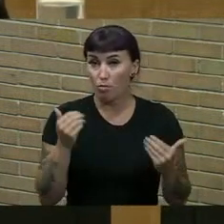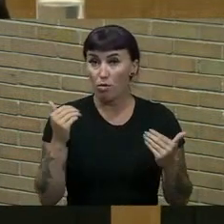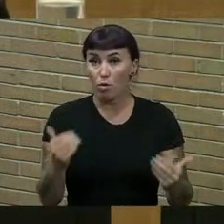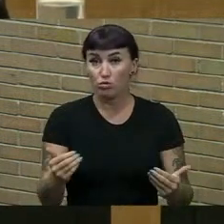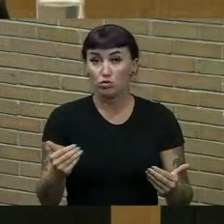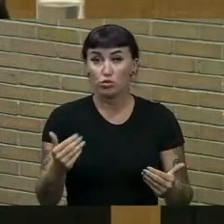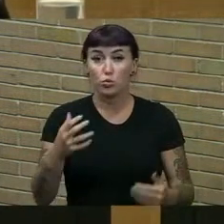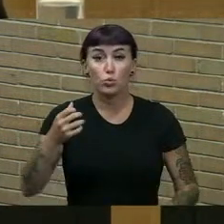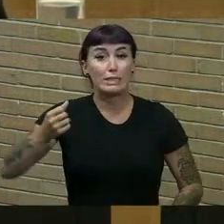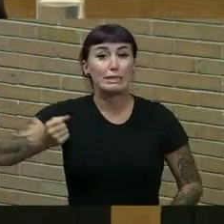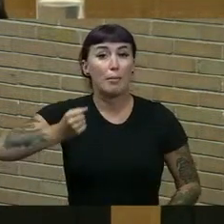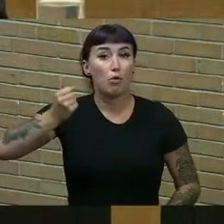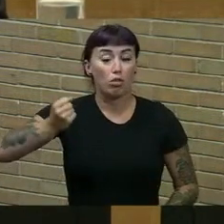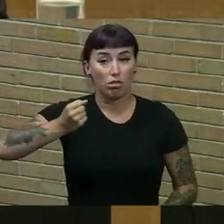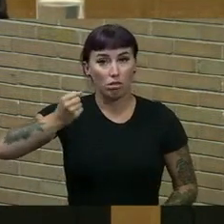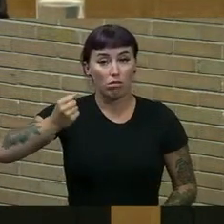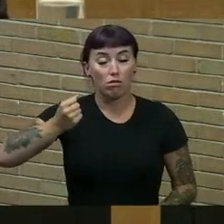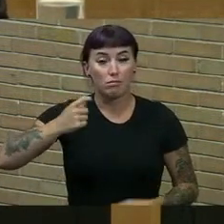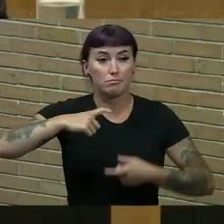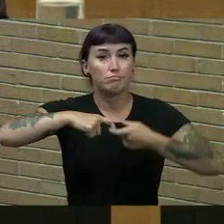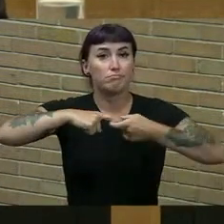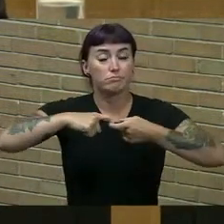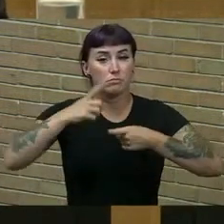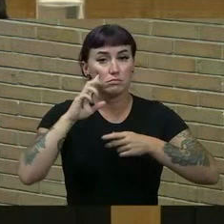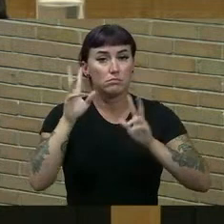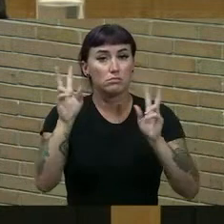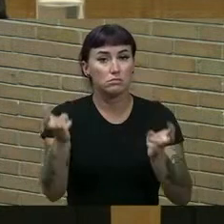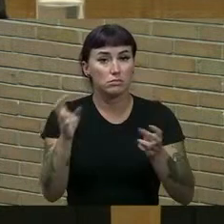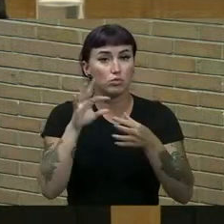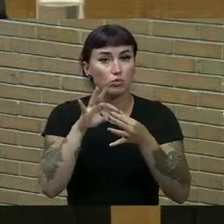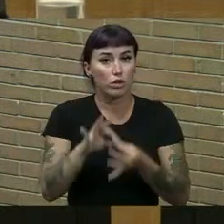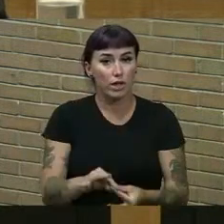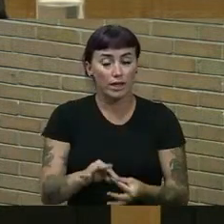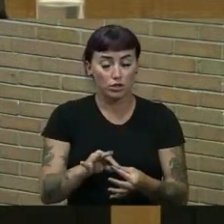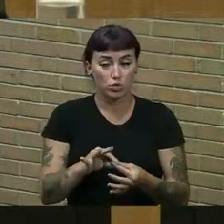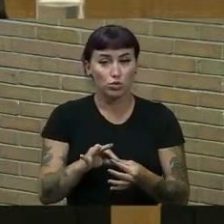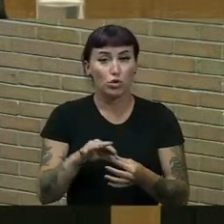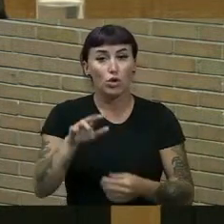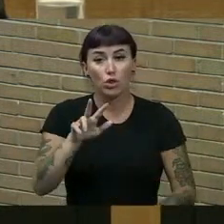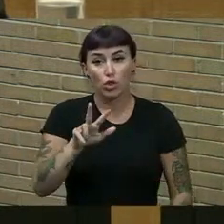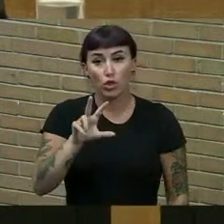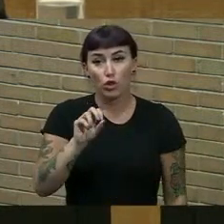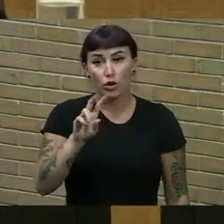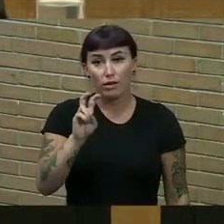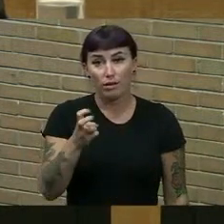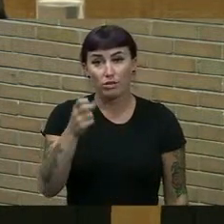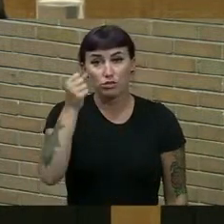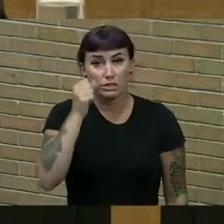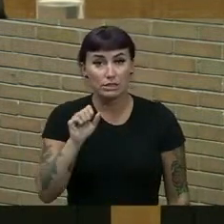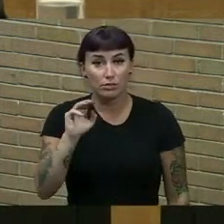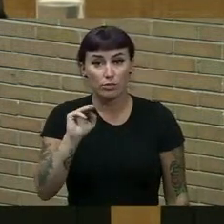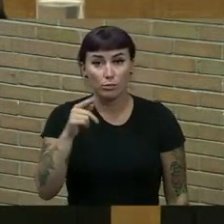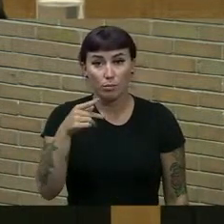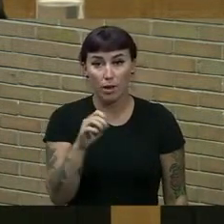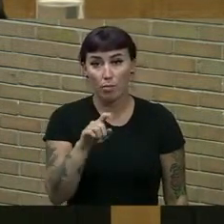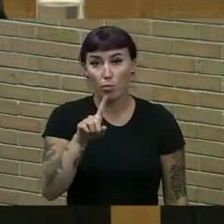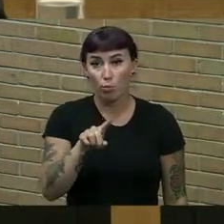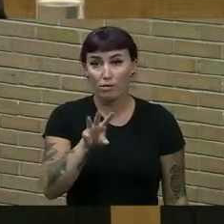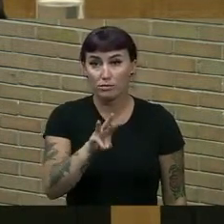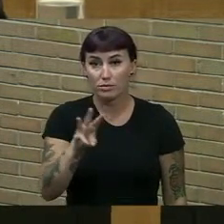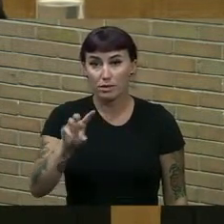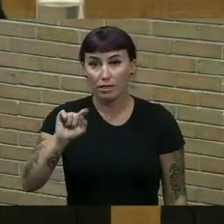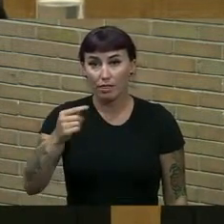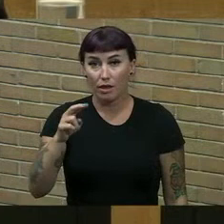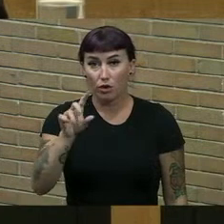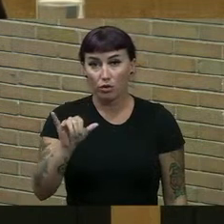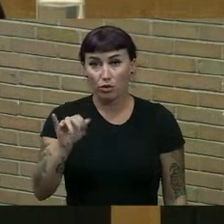to table the matter with respect to the 30-inch silver maple at 166